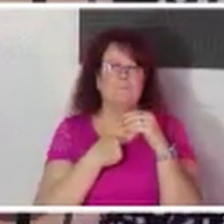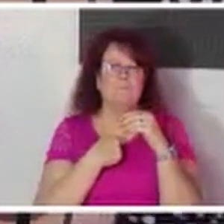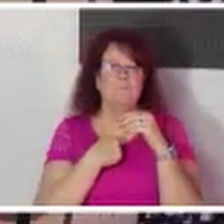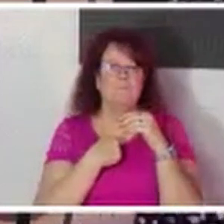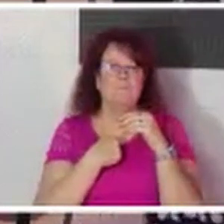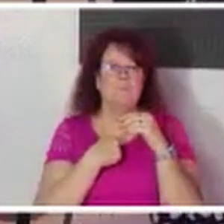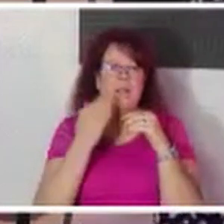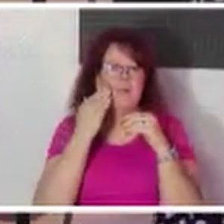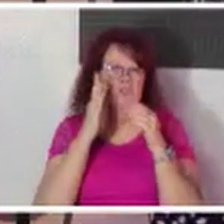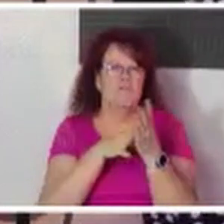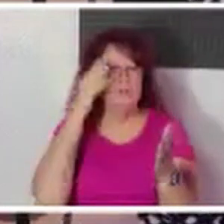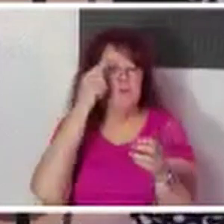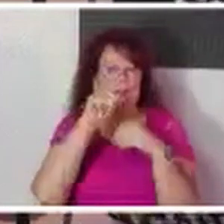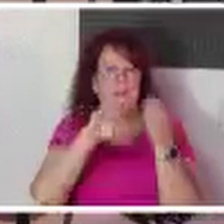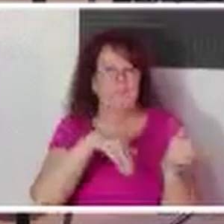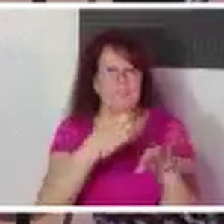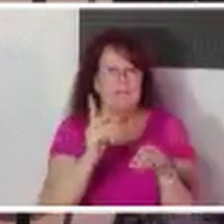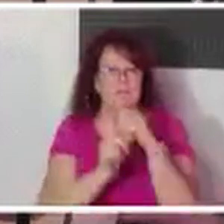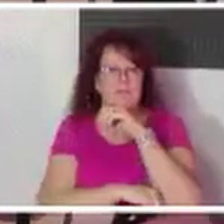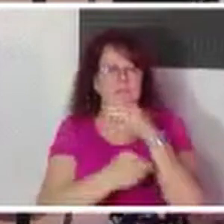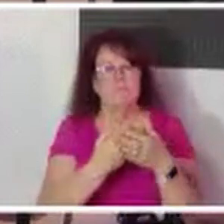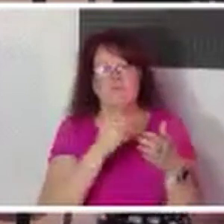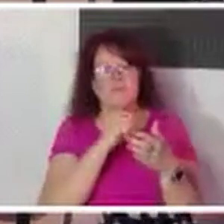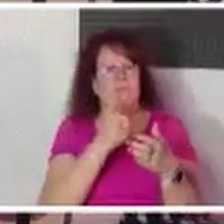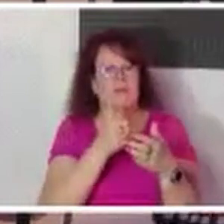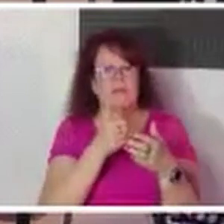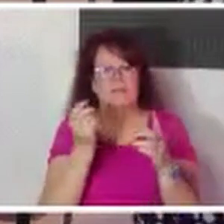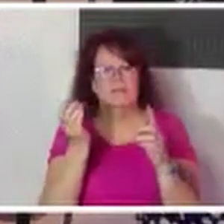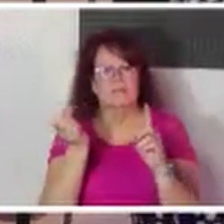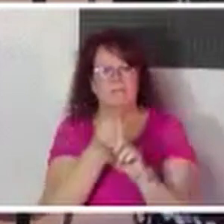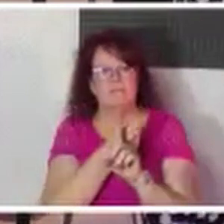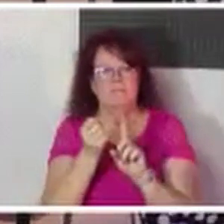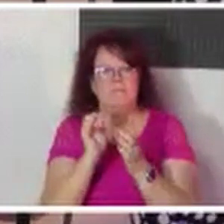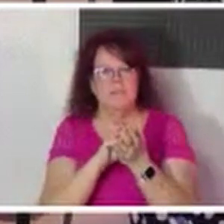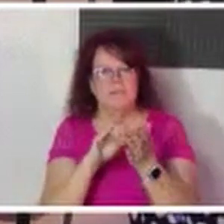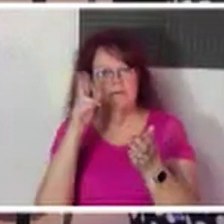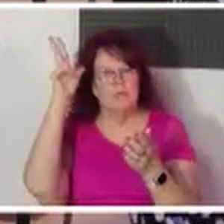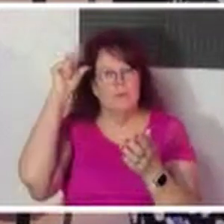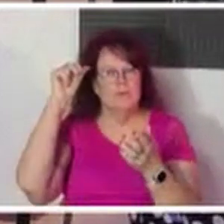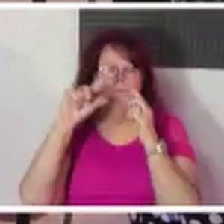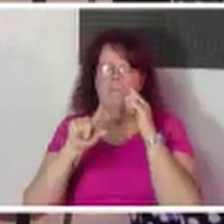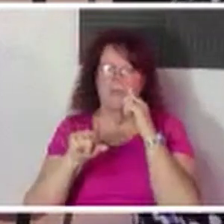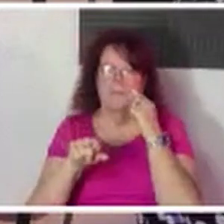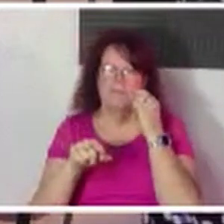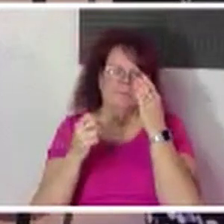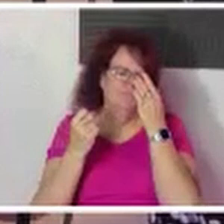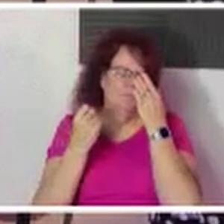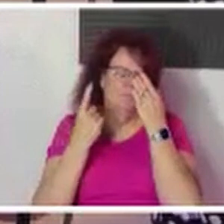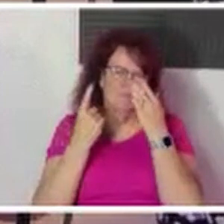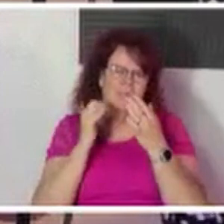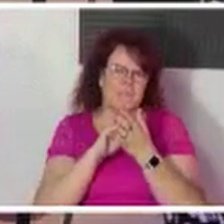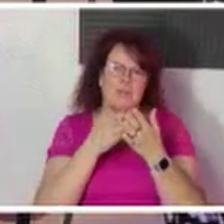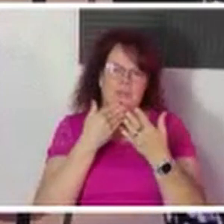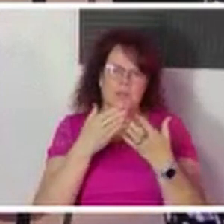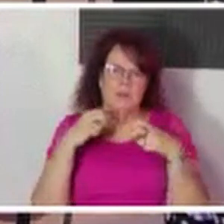you all have learned about the death penalty previously, so I am not going to beat that horse, but it's been a really cool opportunity to get to be a